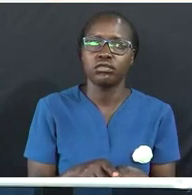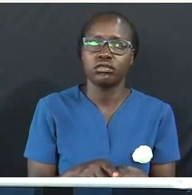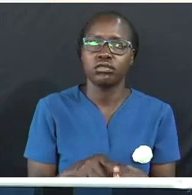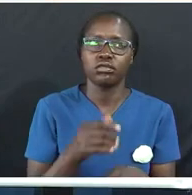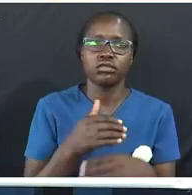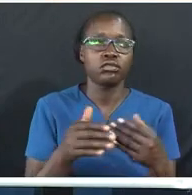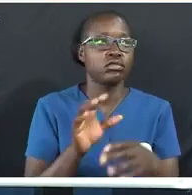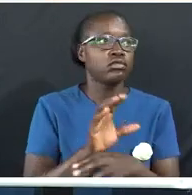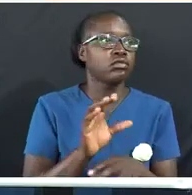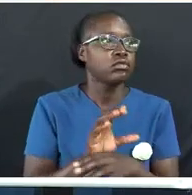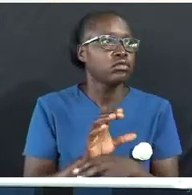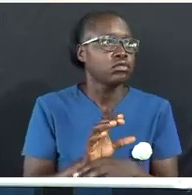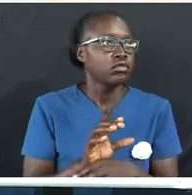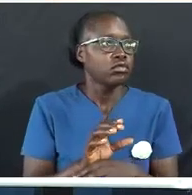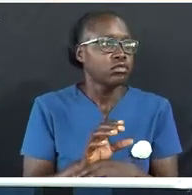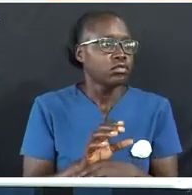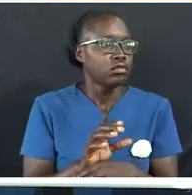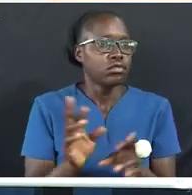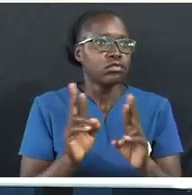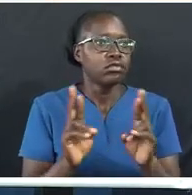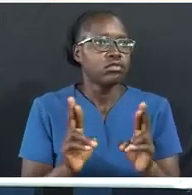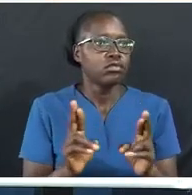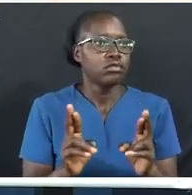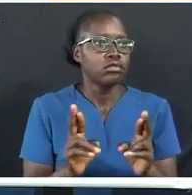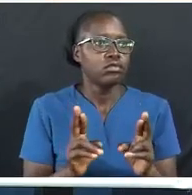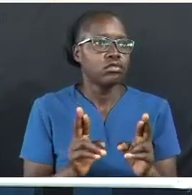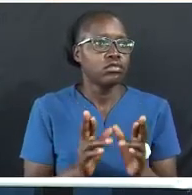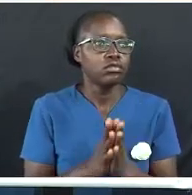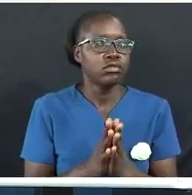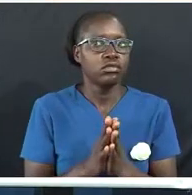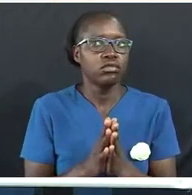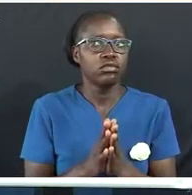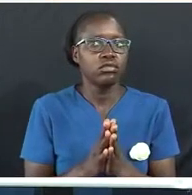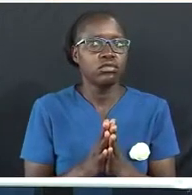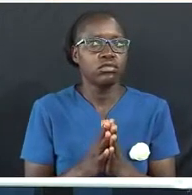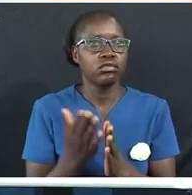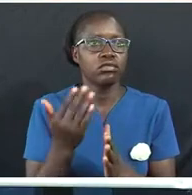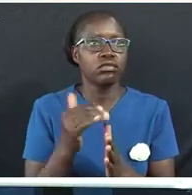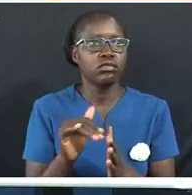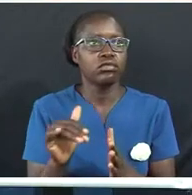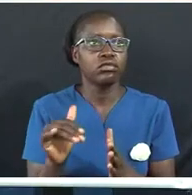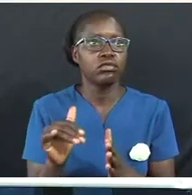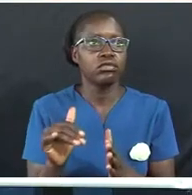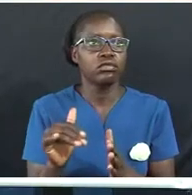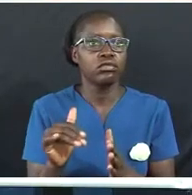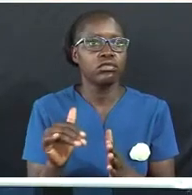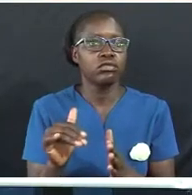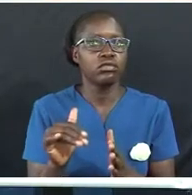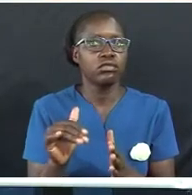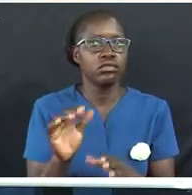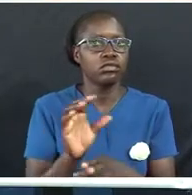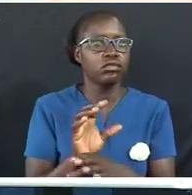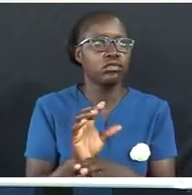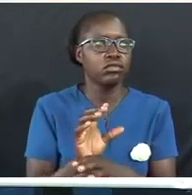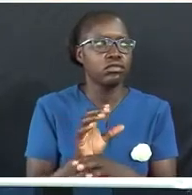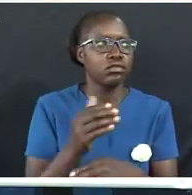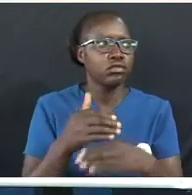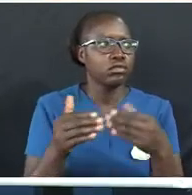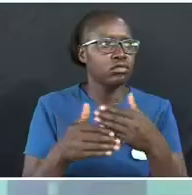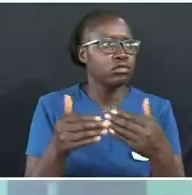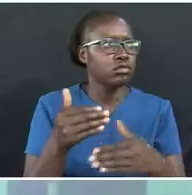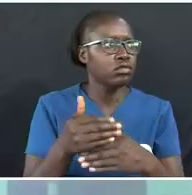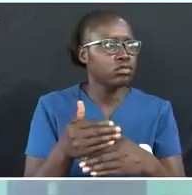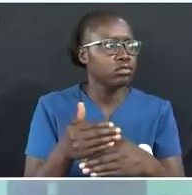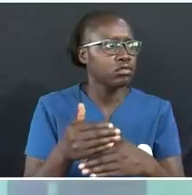They have given us 15 churches already, and in the next 2 weeks, they will have erected 15 churches. They have a roof, and they have the